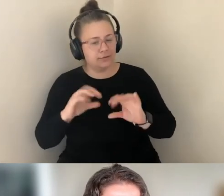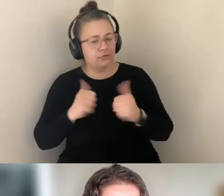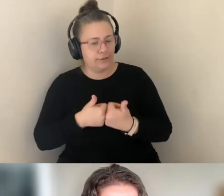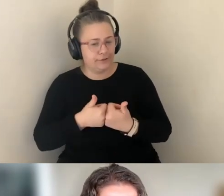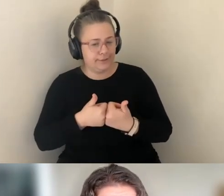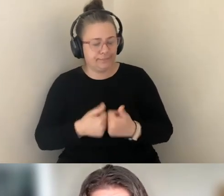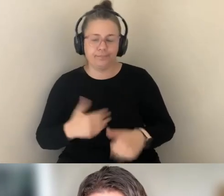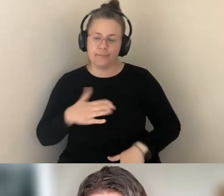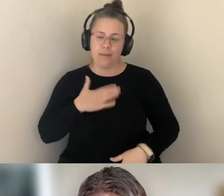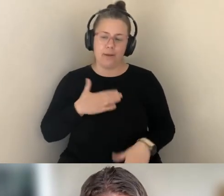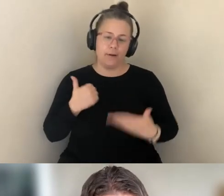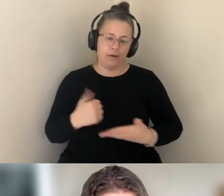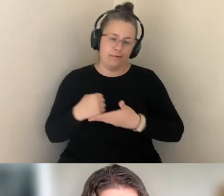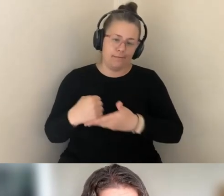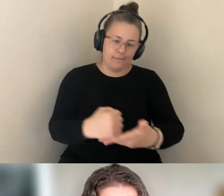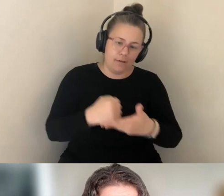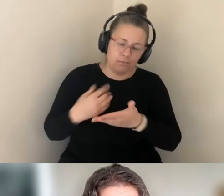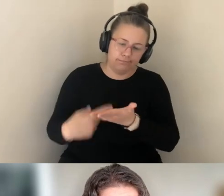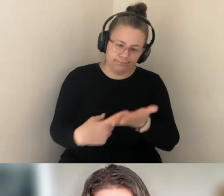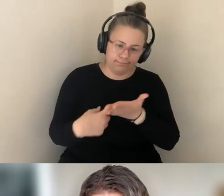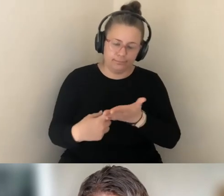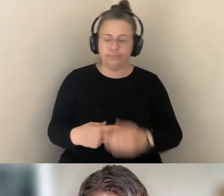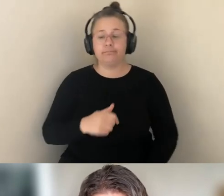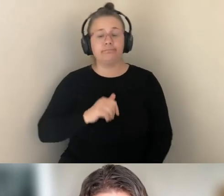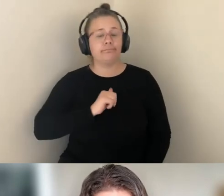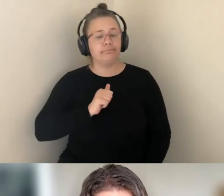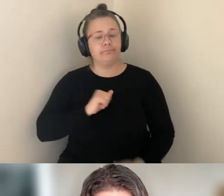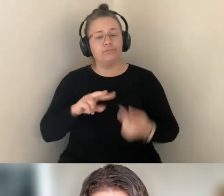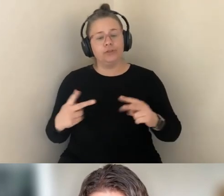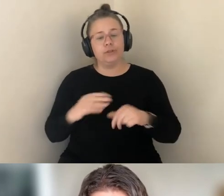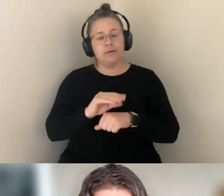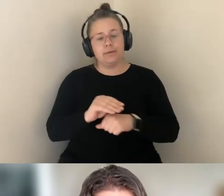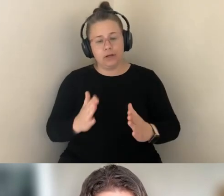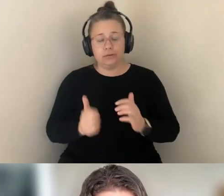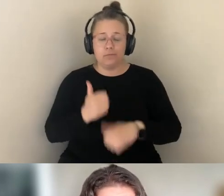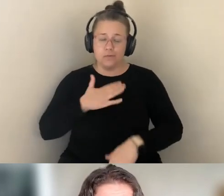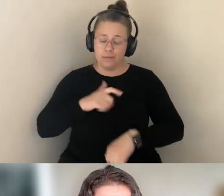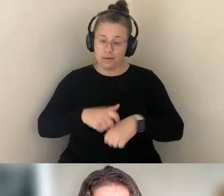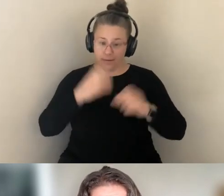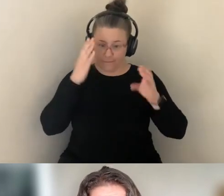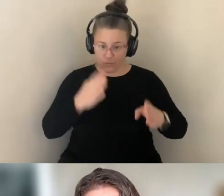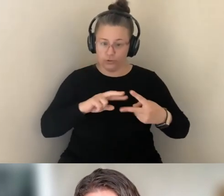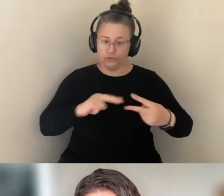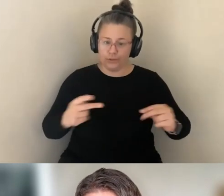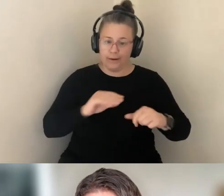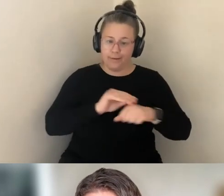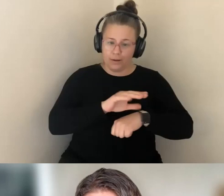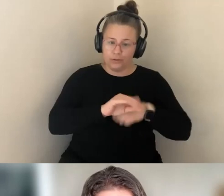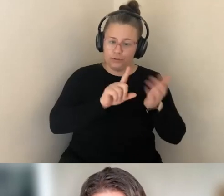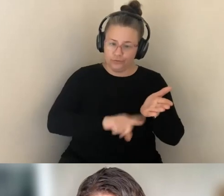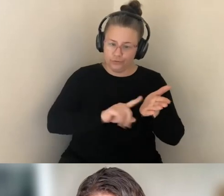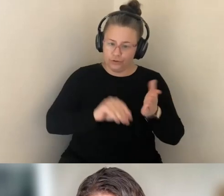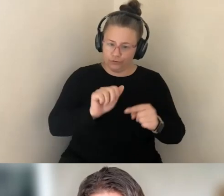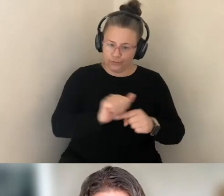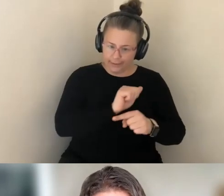through. So I'm a genetic counselor. I spend currently most of my time in genetic counseling research and training. I do want to provide one